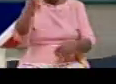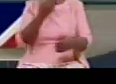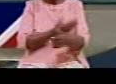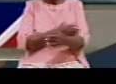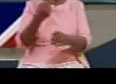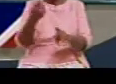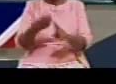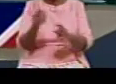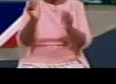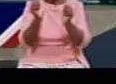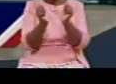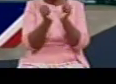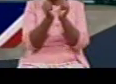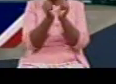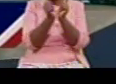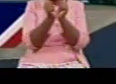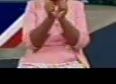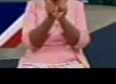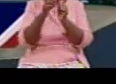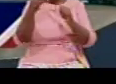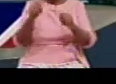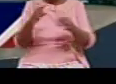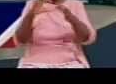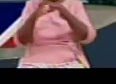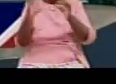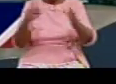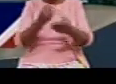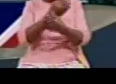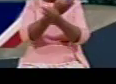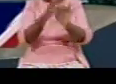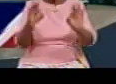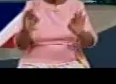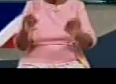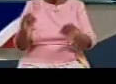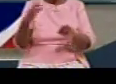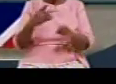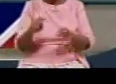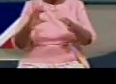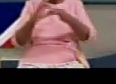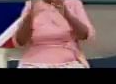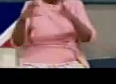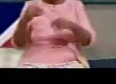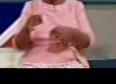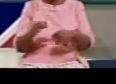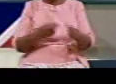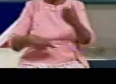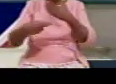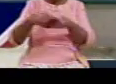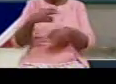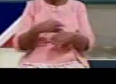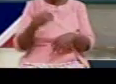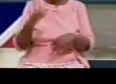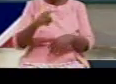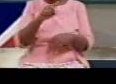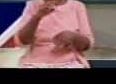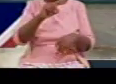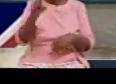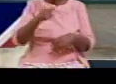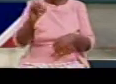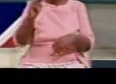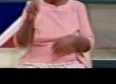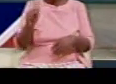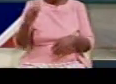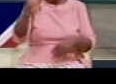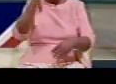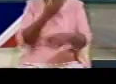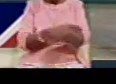the deliverance, the release, the restoration, redemption of Zion's sons from